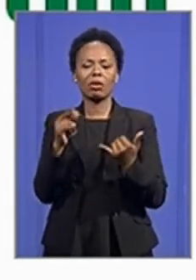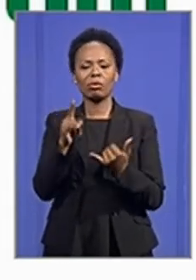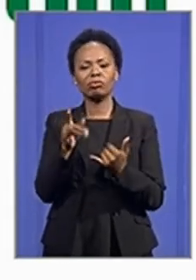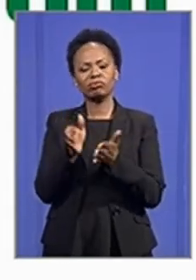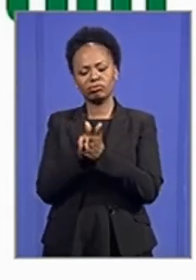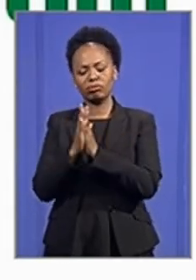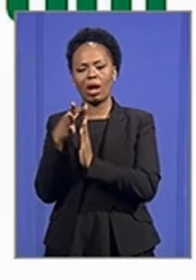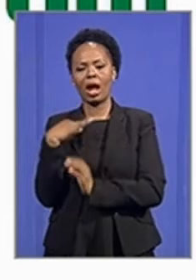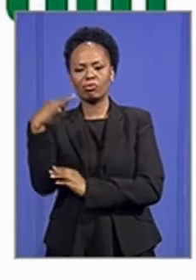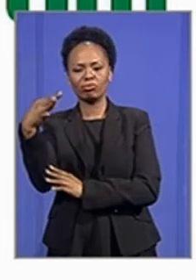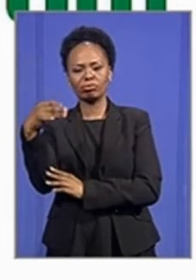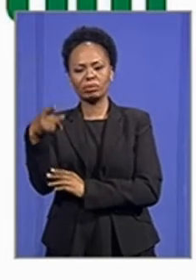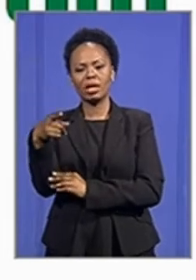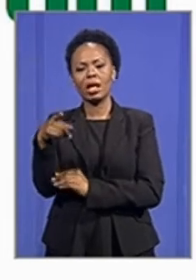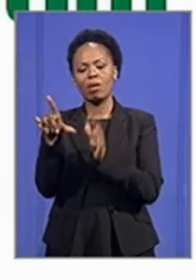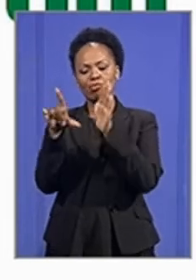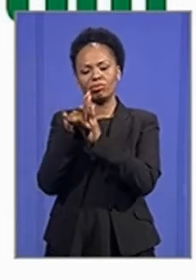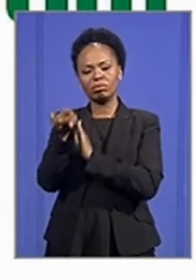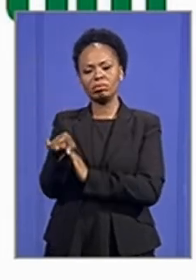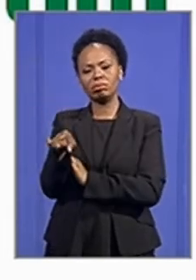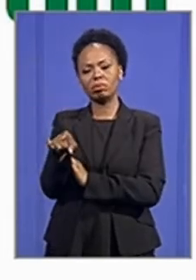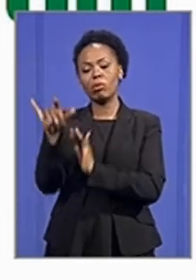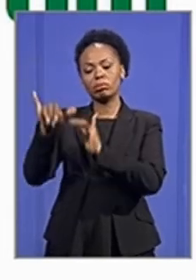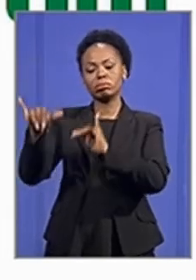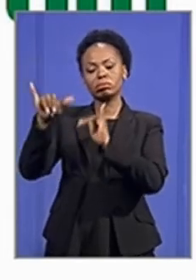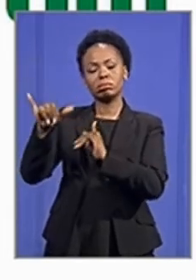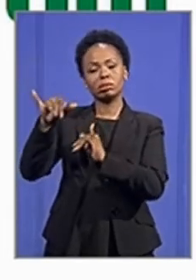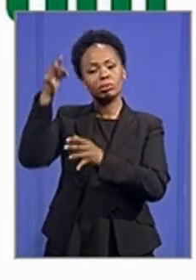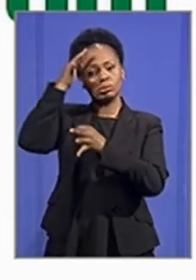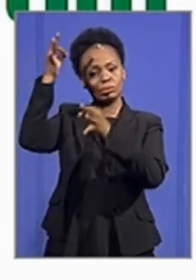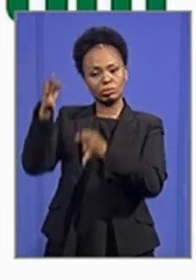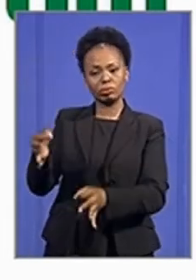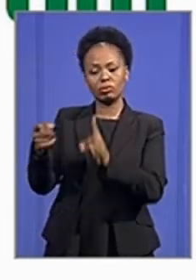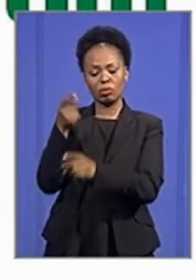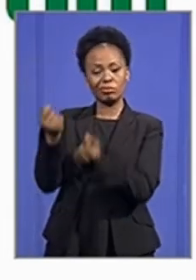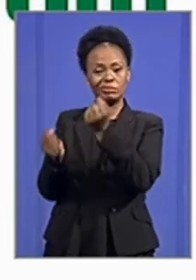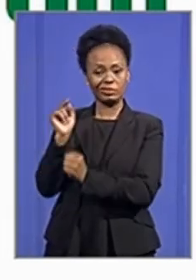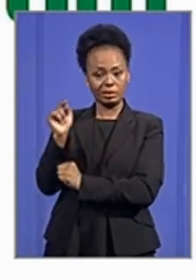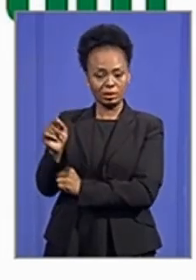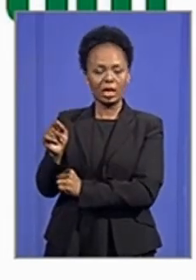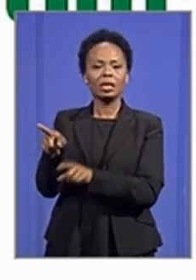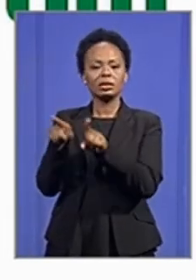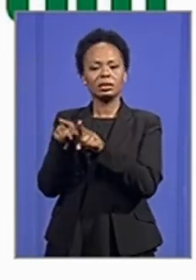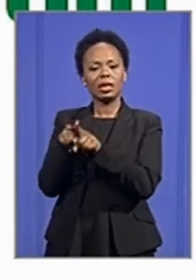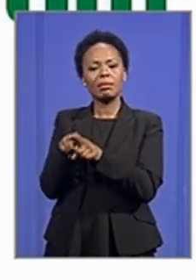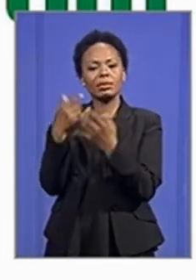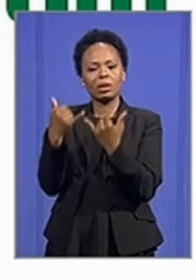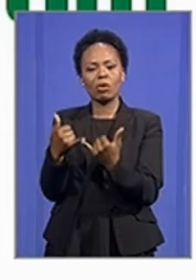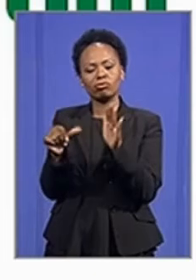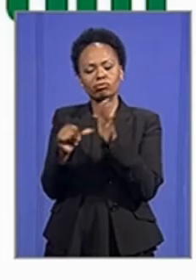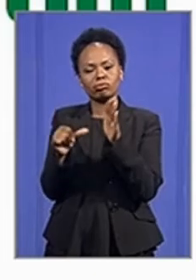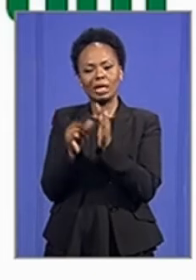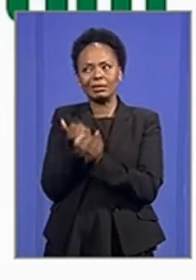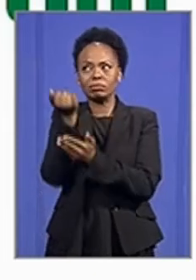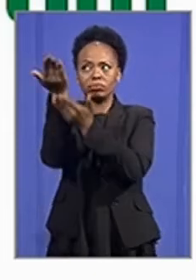but we will be studying the reasons for the judgment, and if necessary, we will also make the necessary